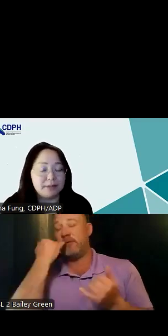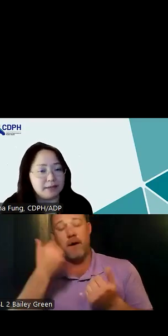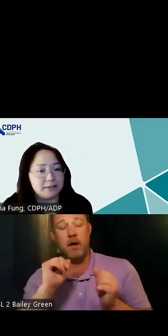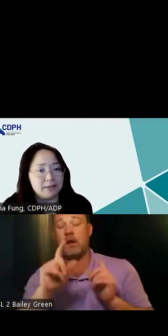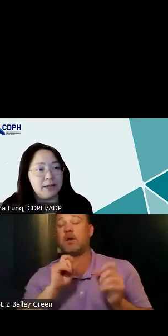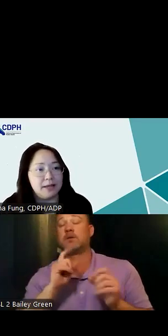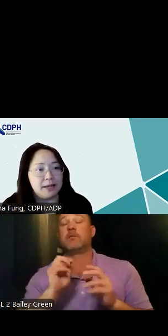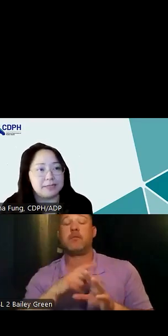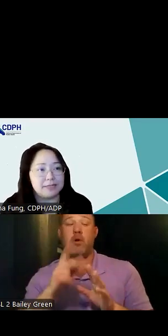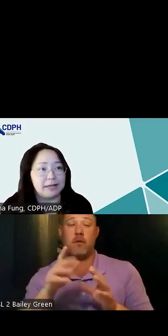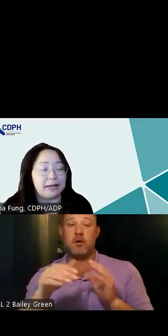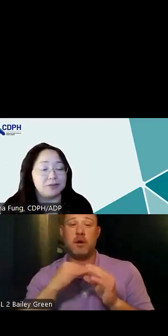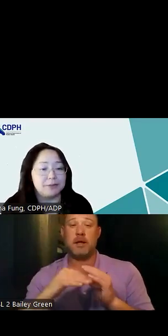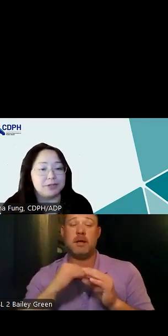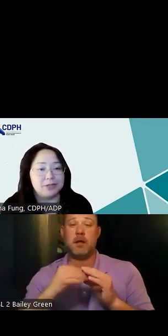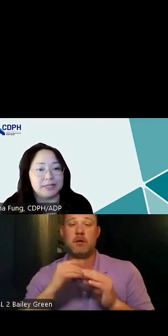always email us at